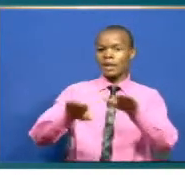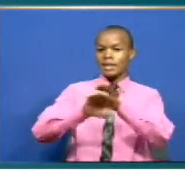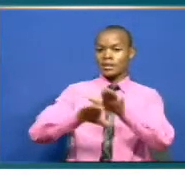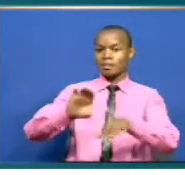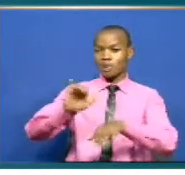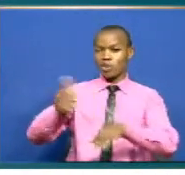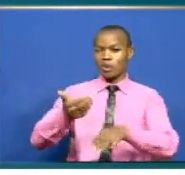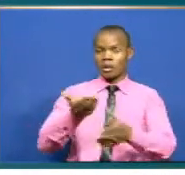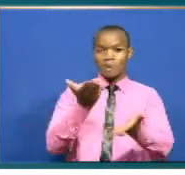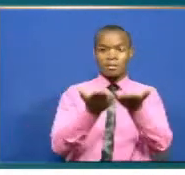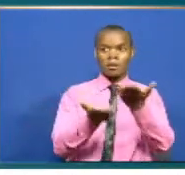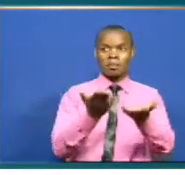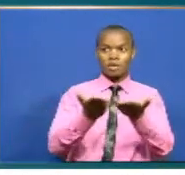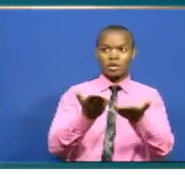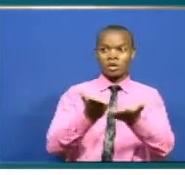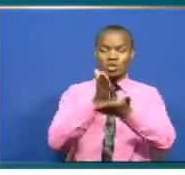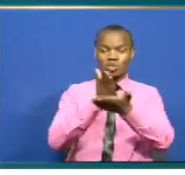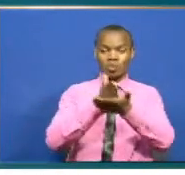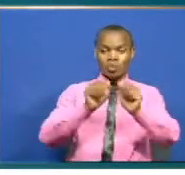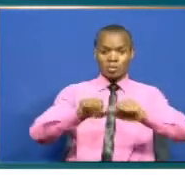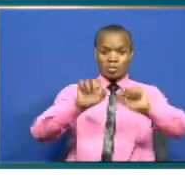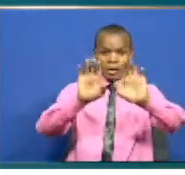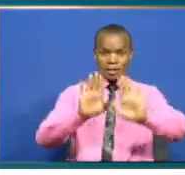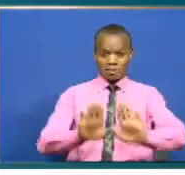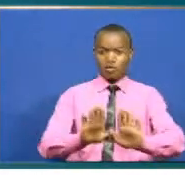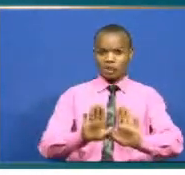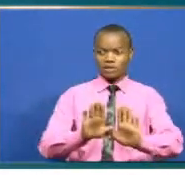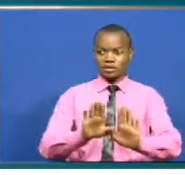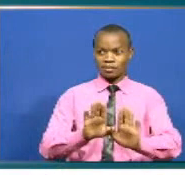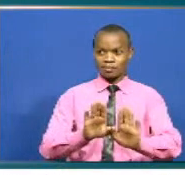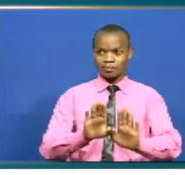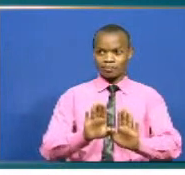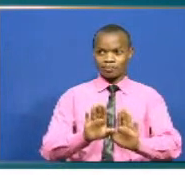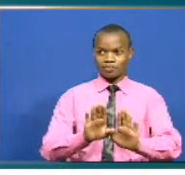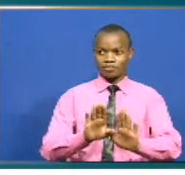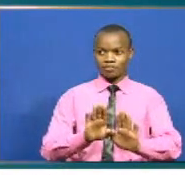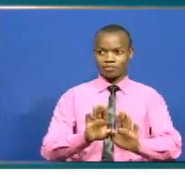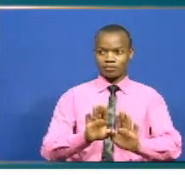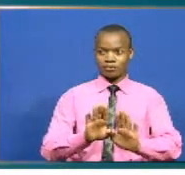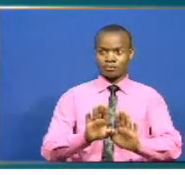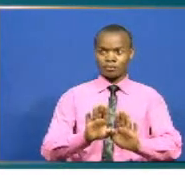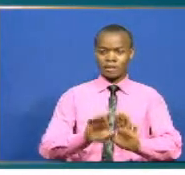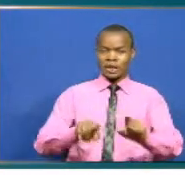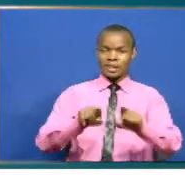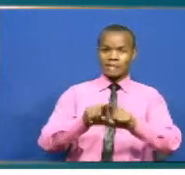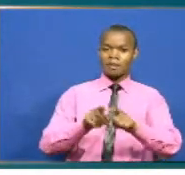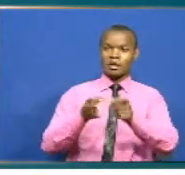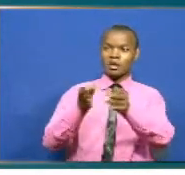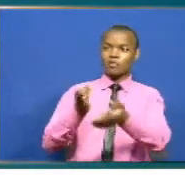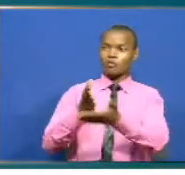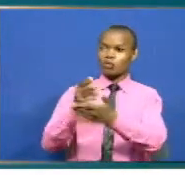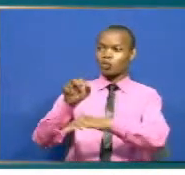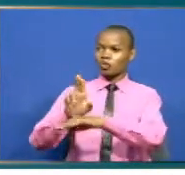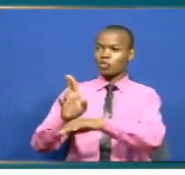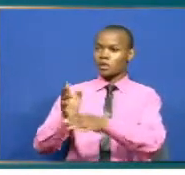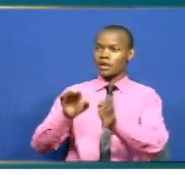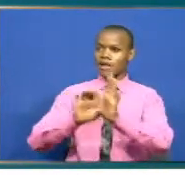It might be rife and important and has delivered in particular parts of the country, which is like the northern